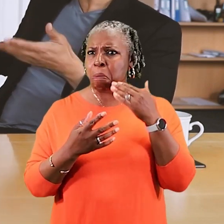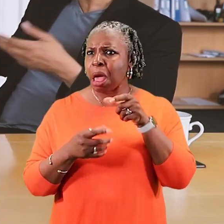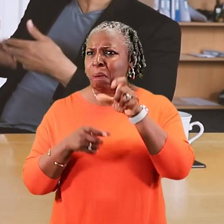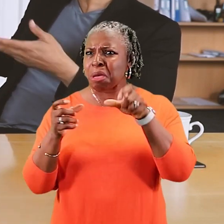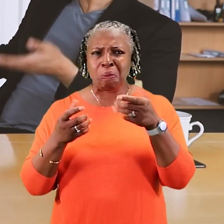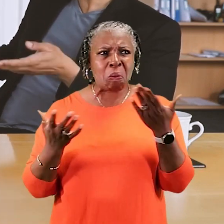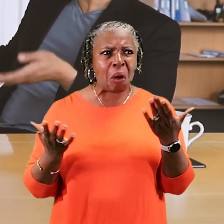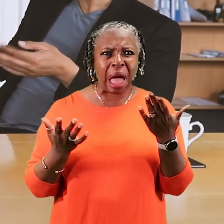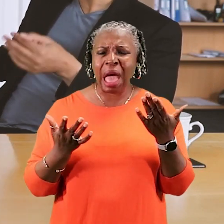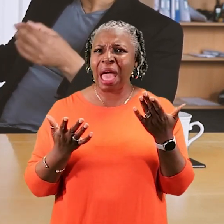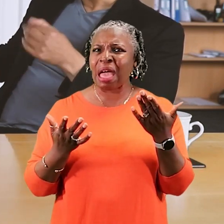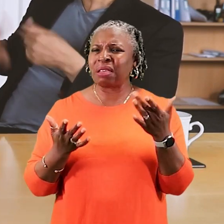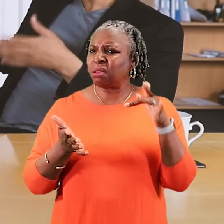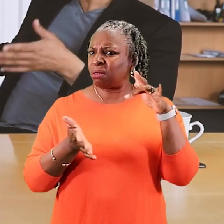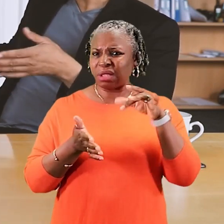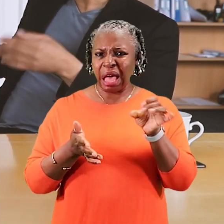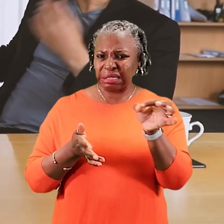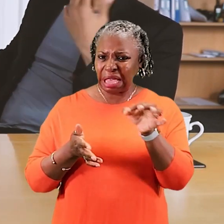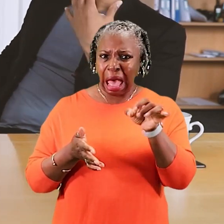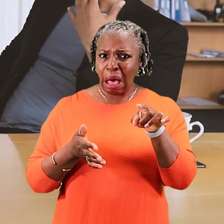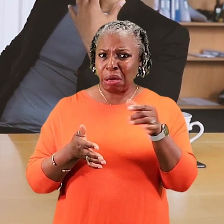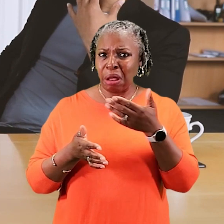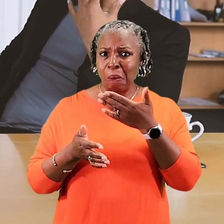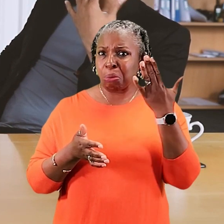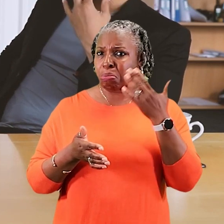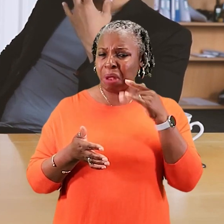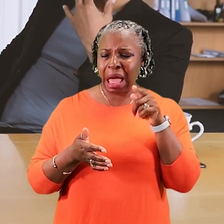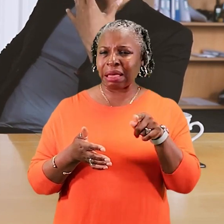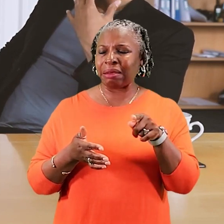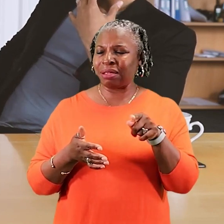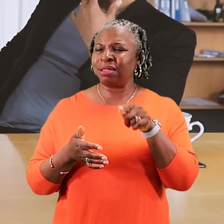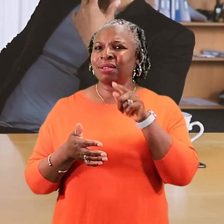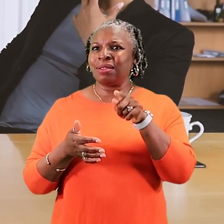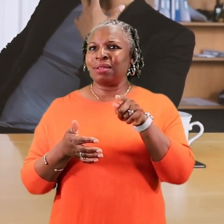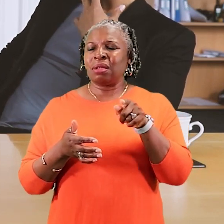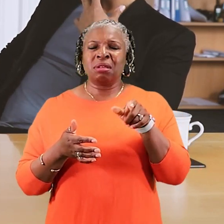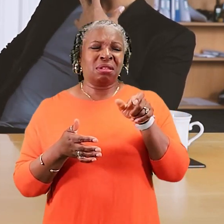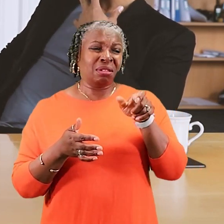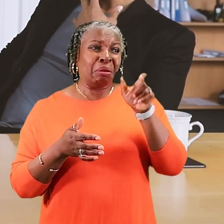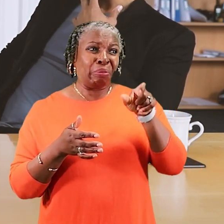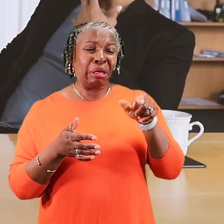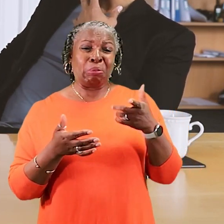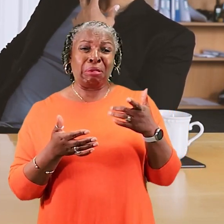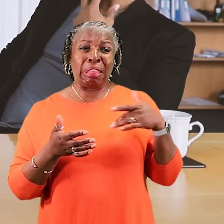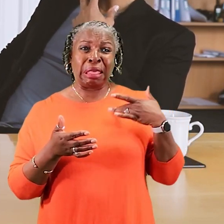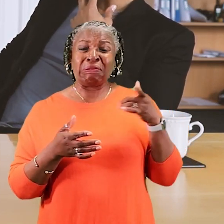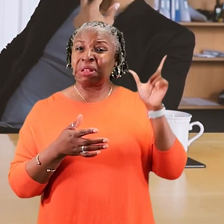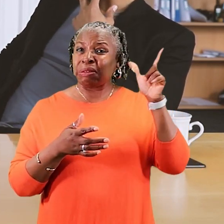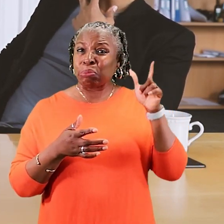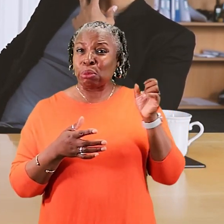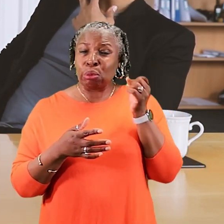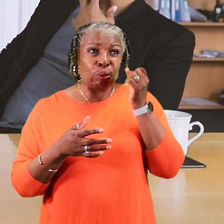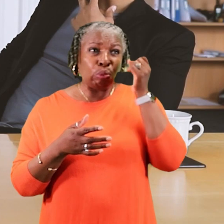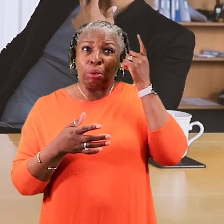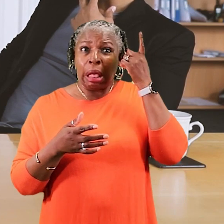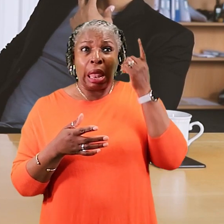Because usually they're not in the city centre. Is that something that you can identify with? Absolutely. I mean, you know, there's people who live in the city that don't know